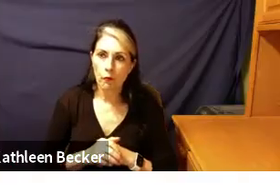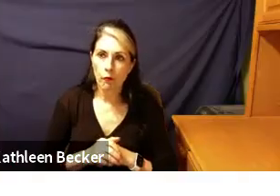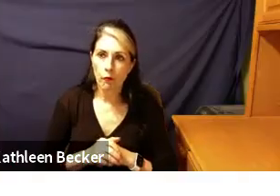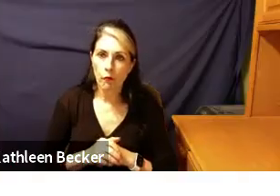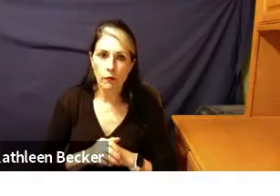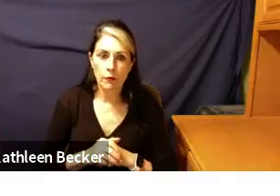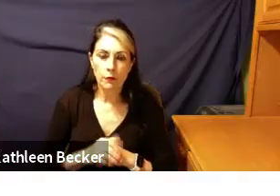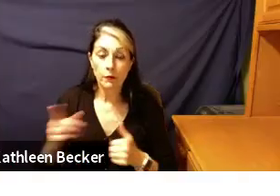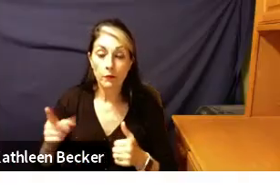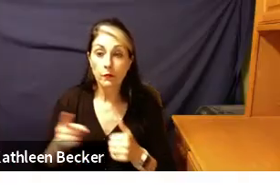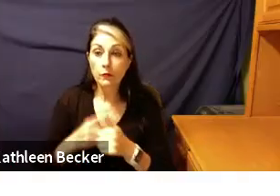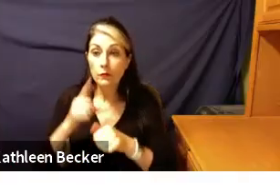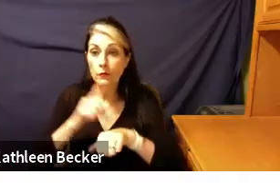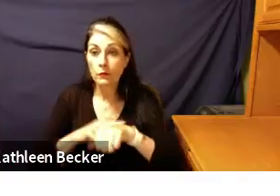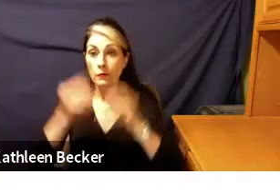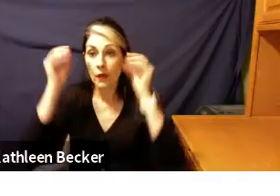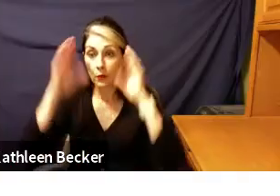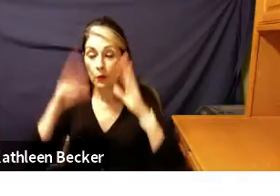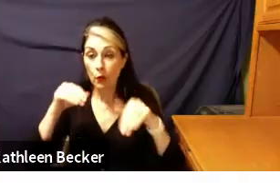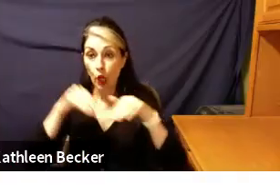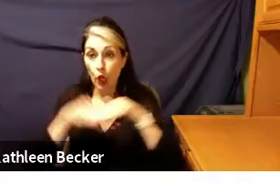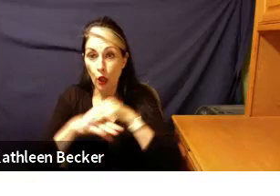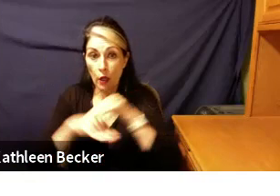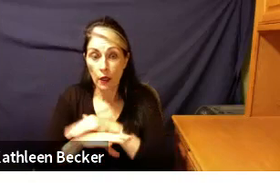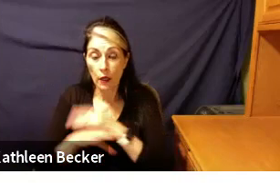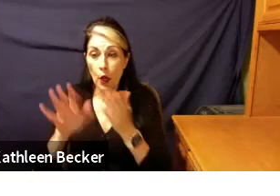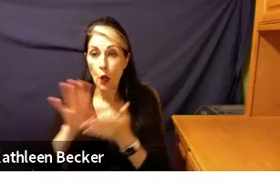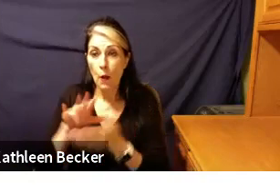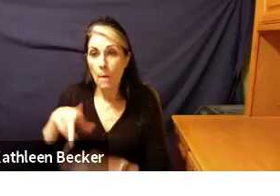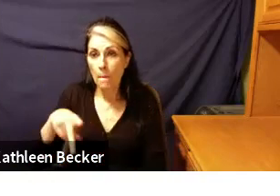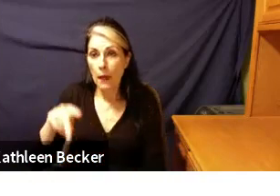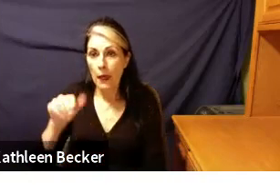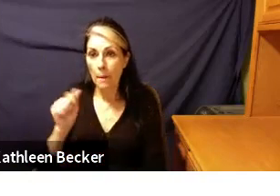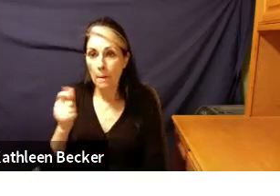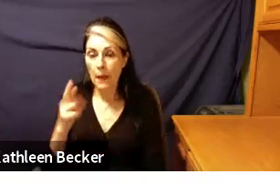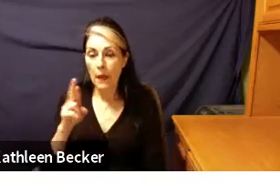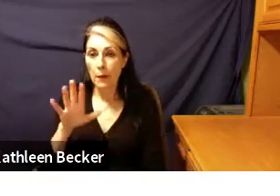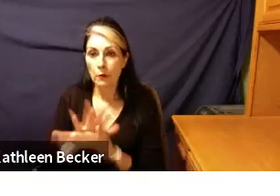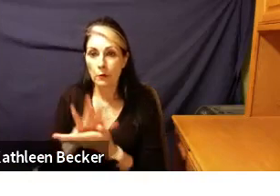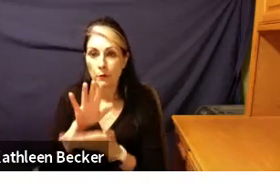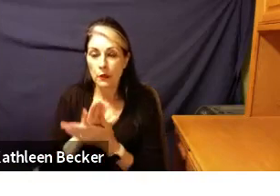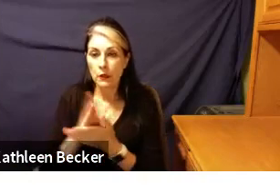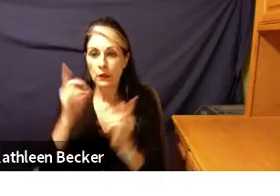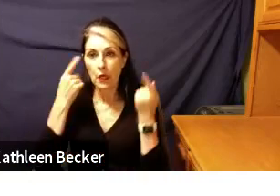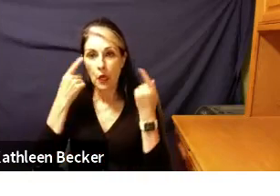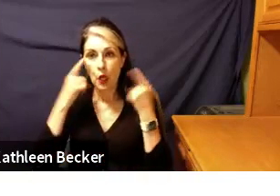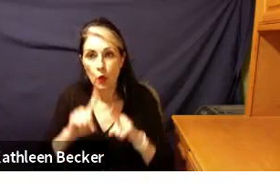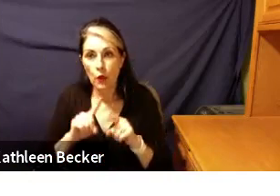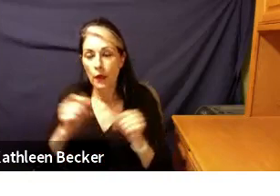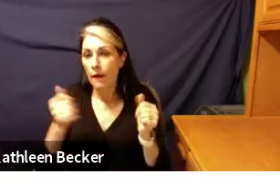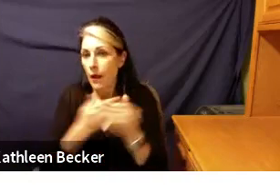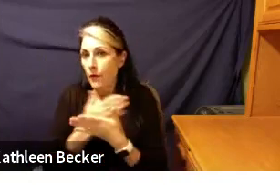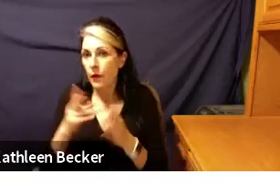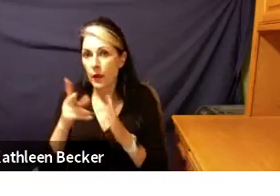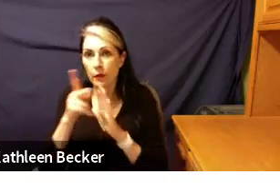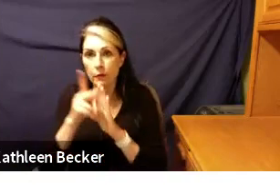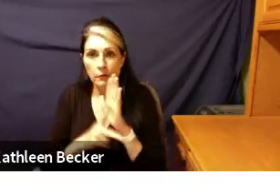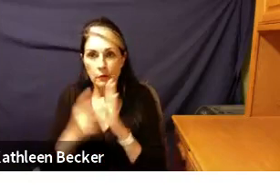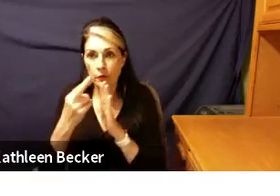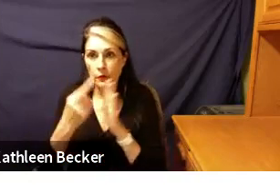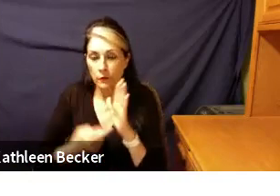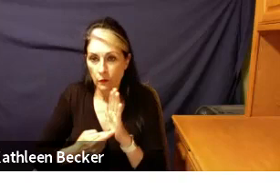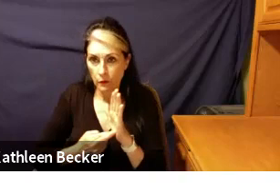The first time students log into Paper, they will need to agree to follow all of the guidelines in the Code of